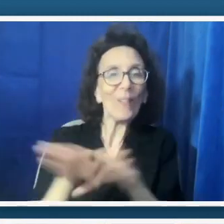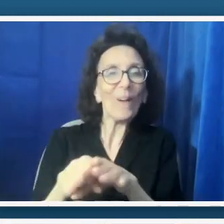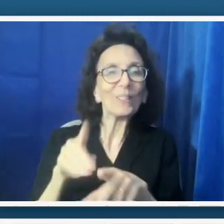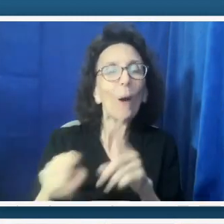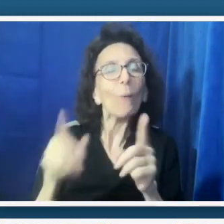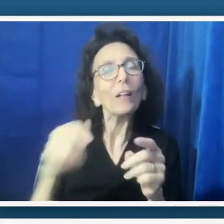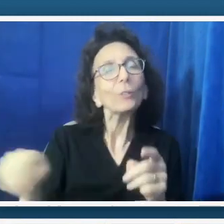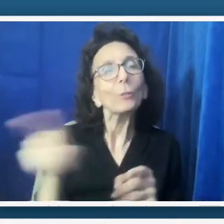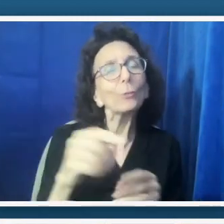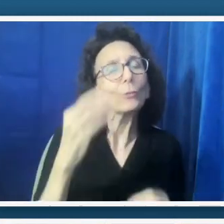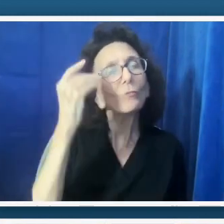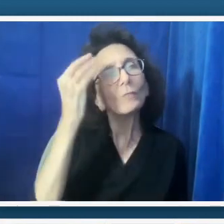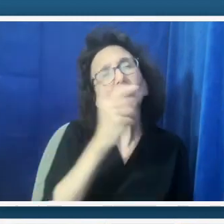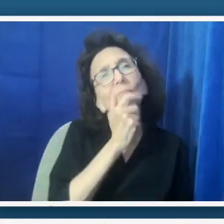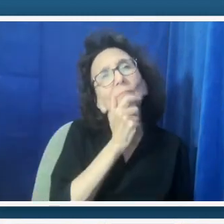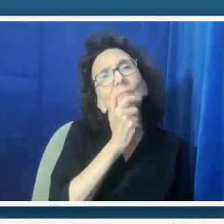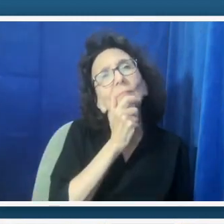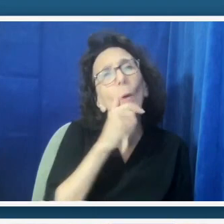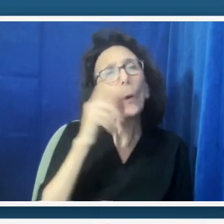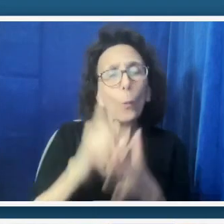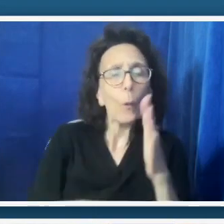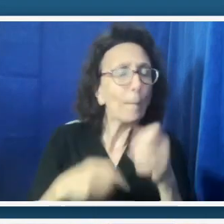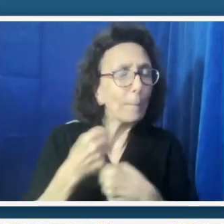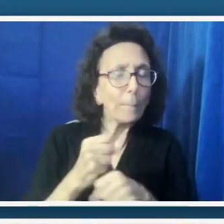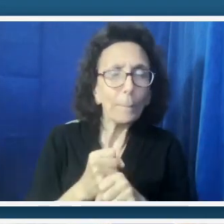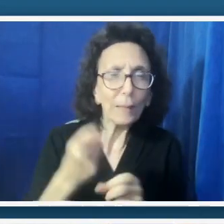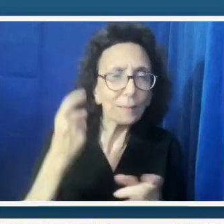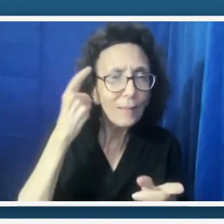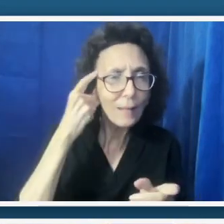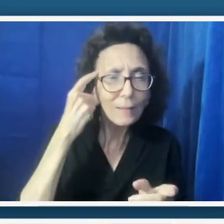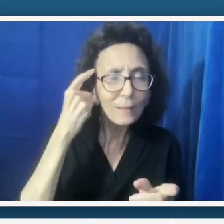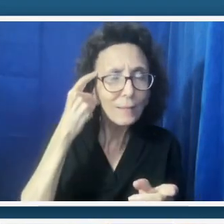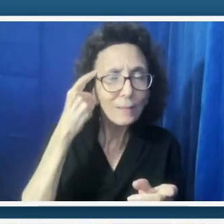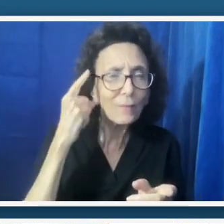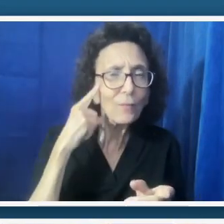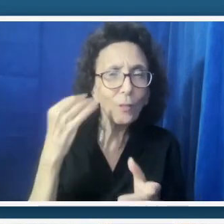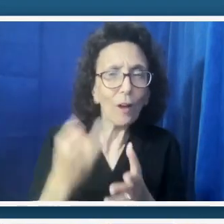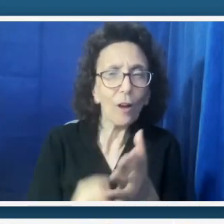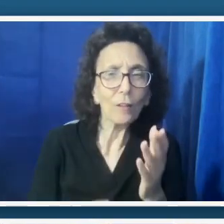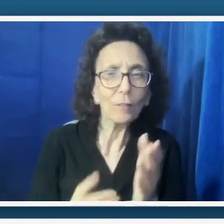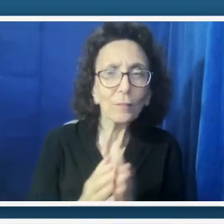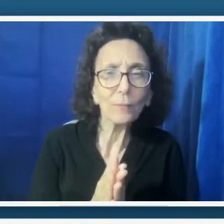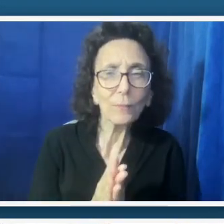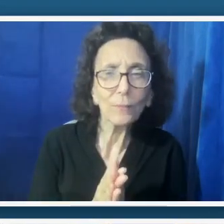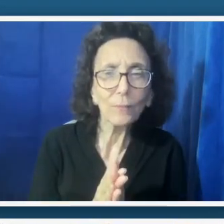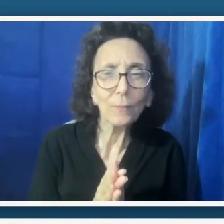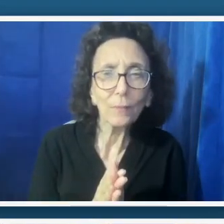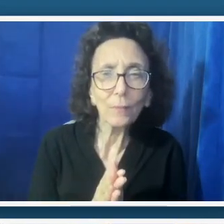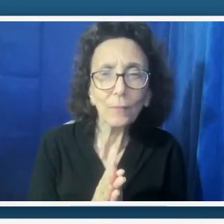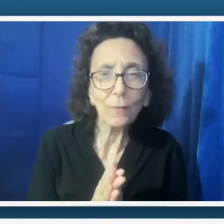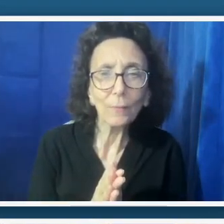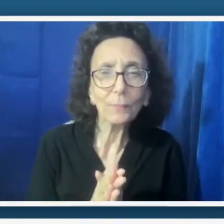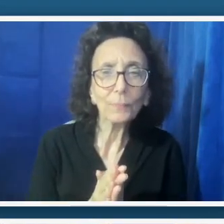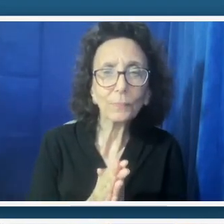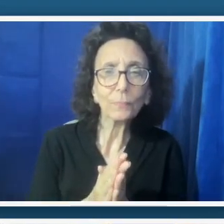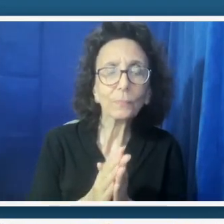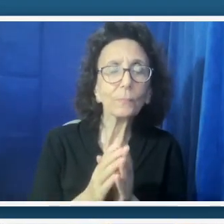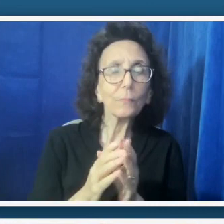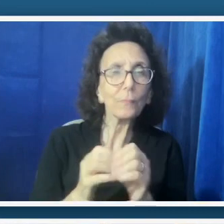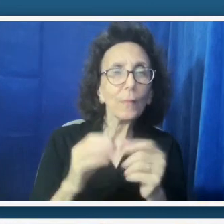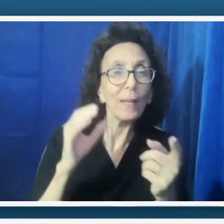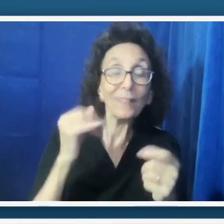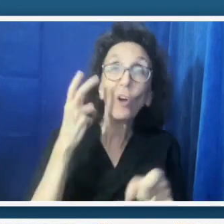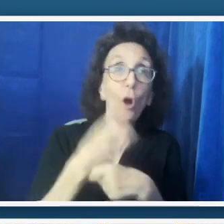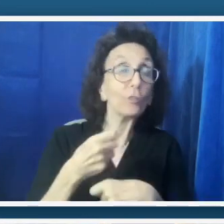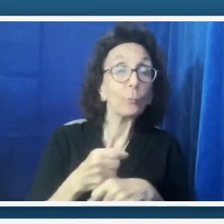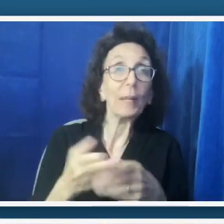reflect on what approach you think makes sense in dealing with these artworks that might be controversial. Of course, it's hard to generalize because